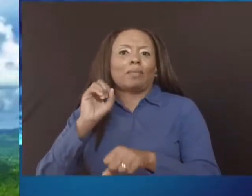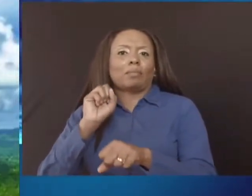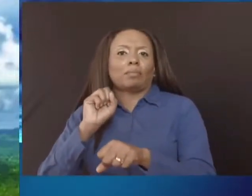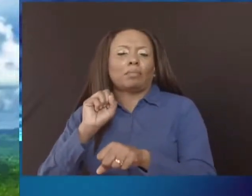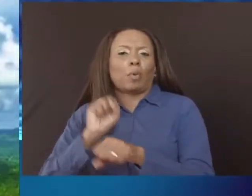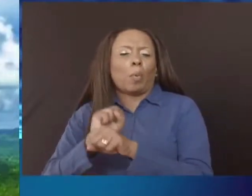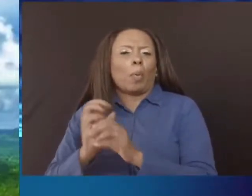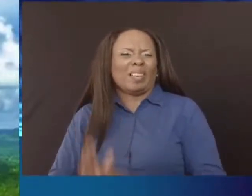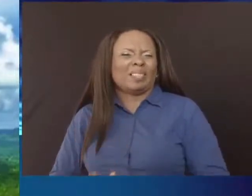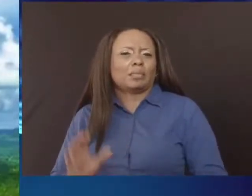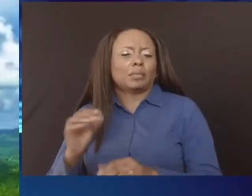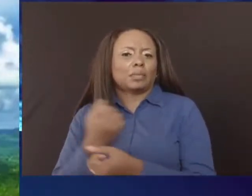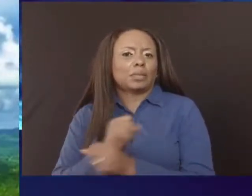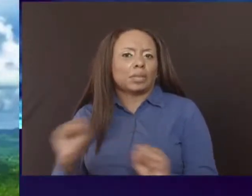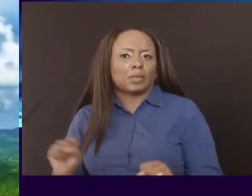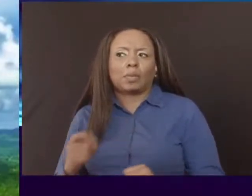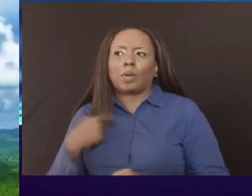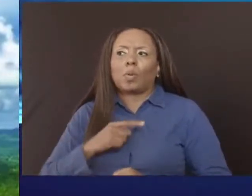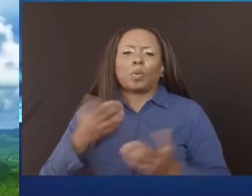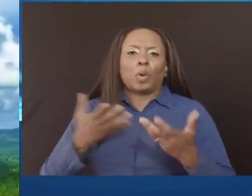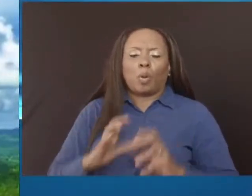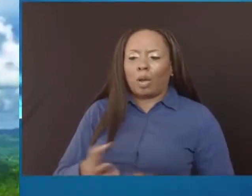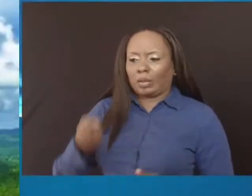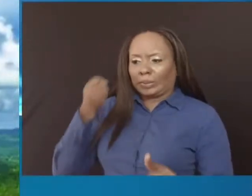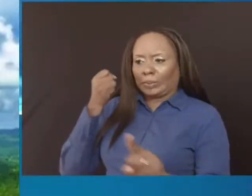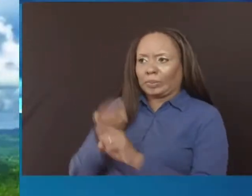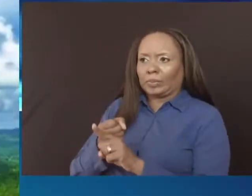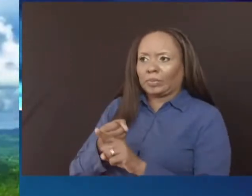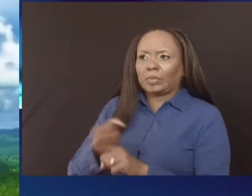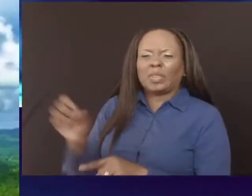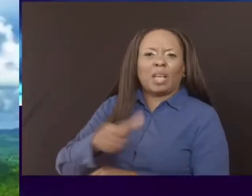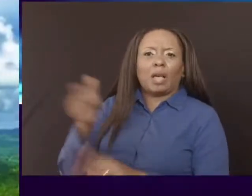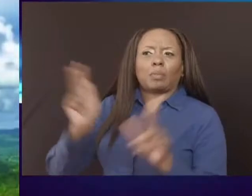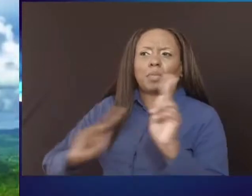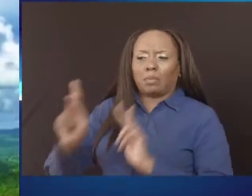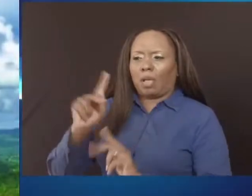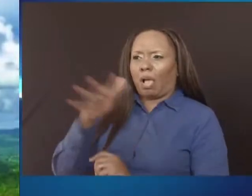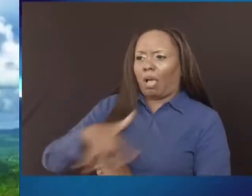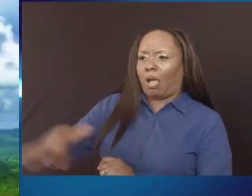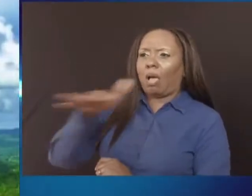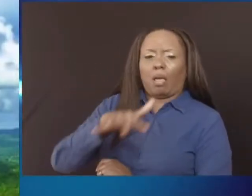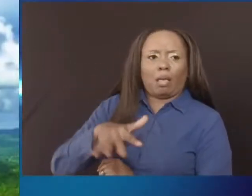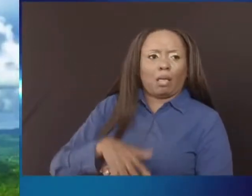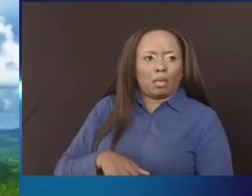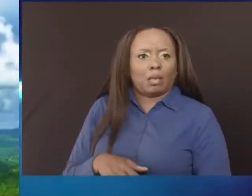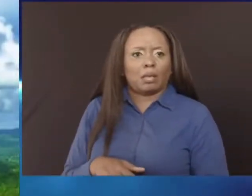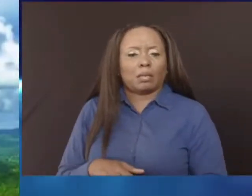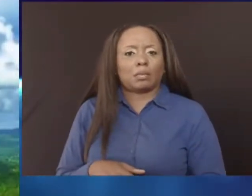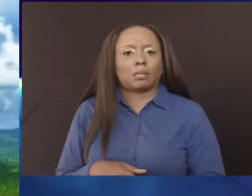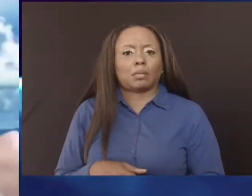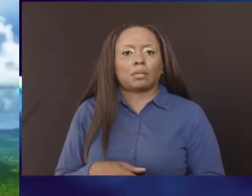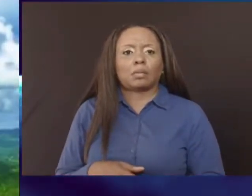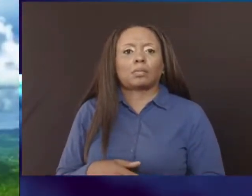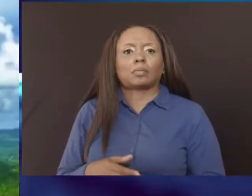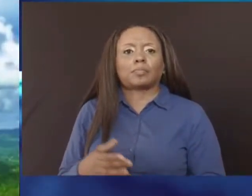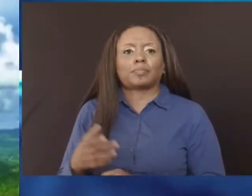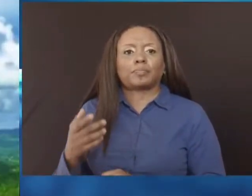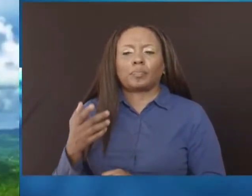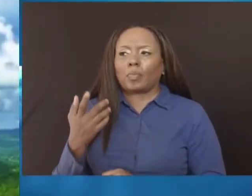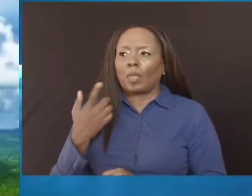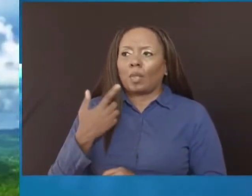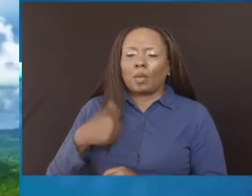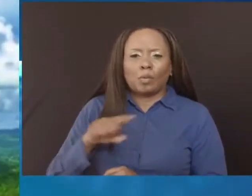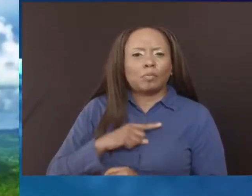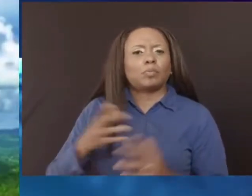a situation, so that it does not impact the other persons around you, and if need be, the escalation of